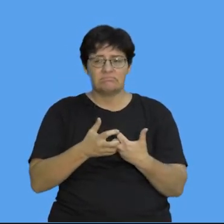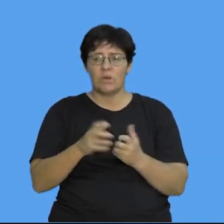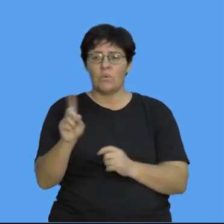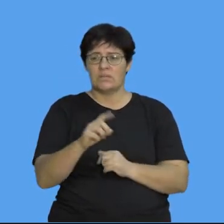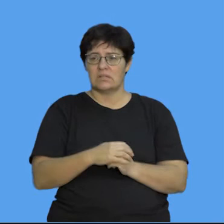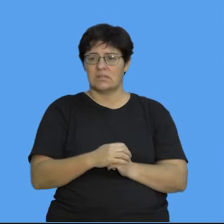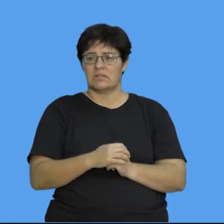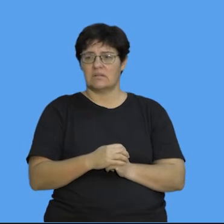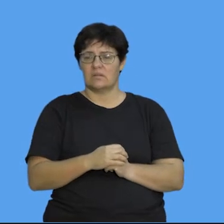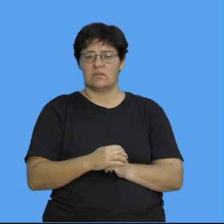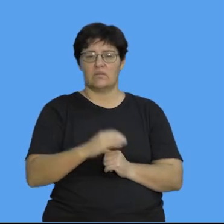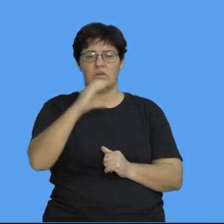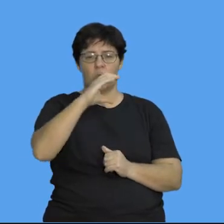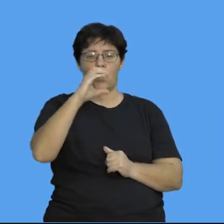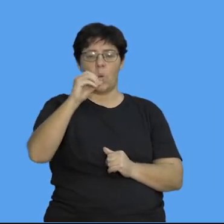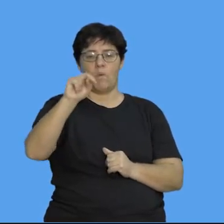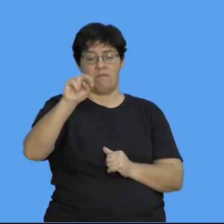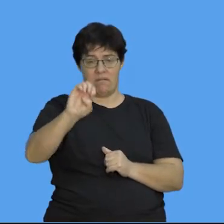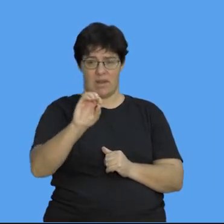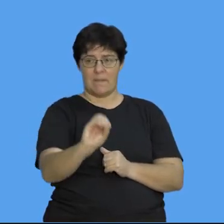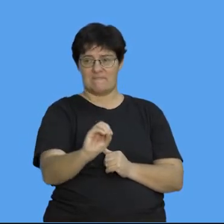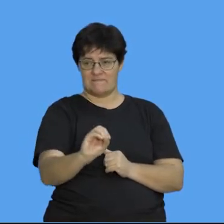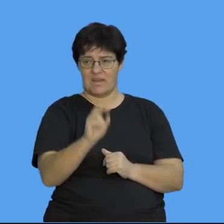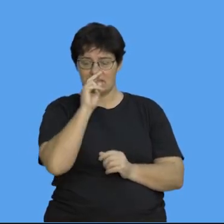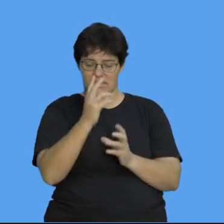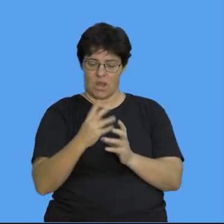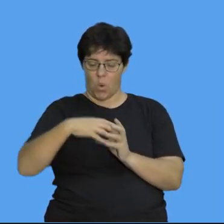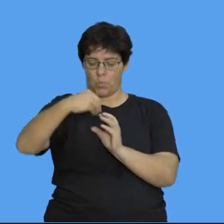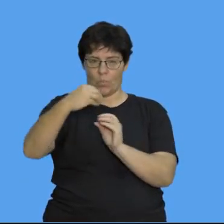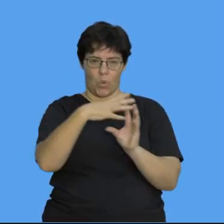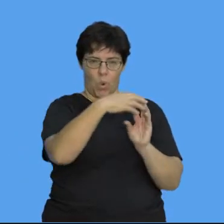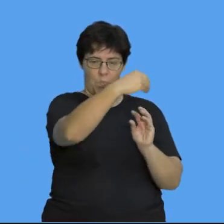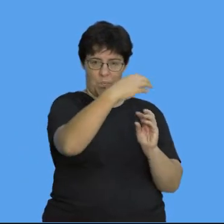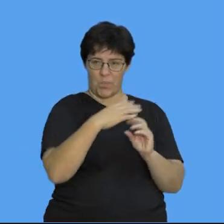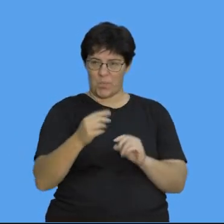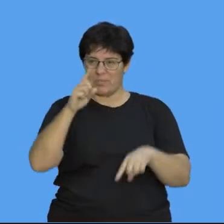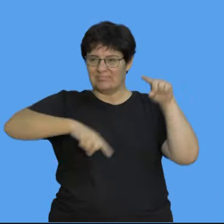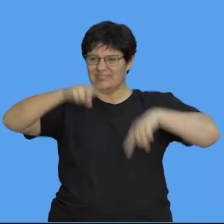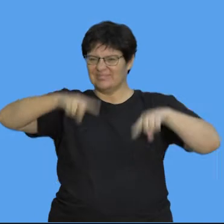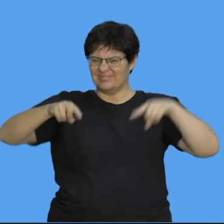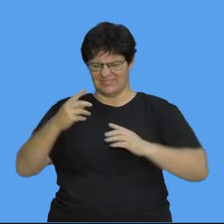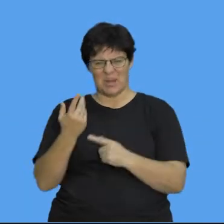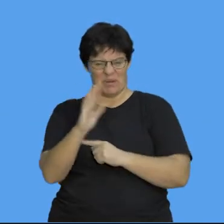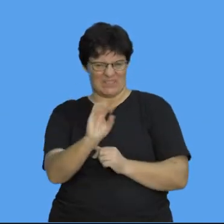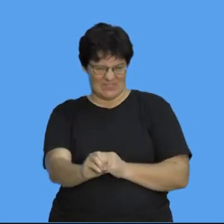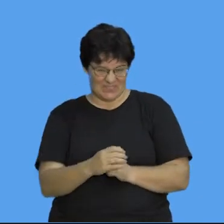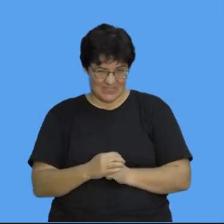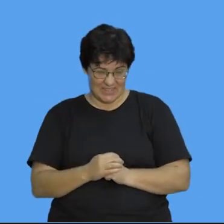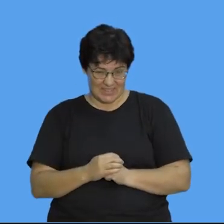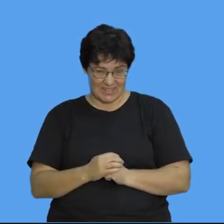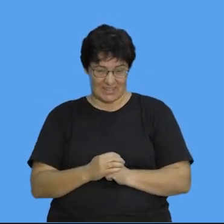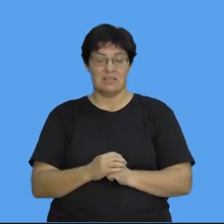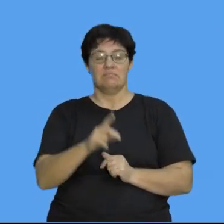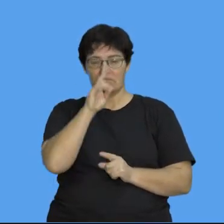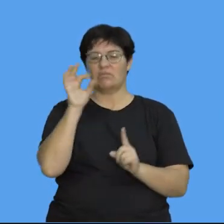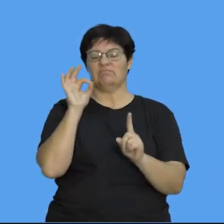the group that have cones. Right, can you see here? There's a few different kinds of plants, and we're going to just